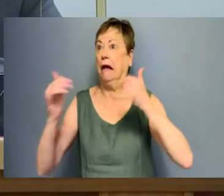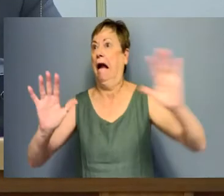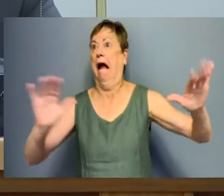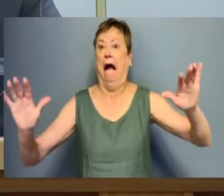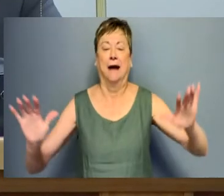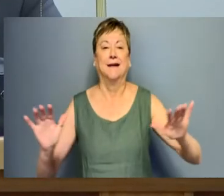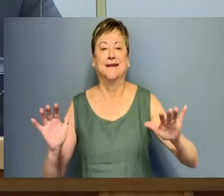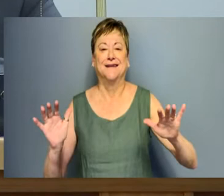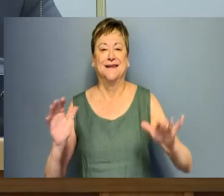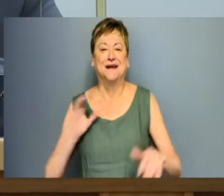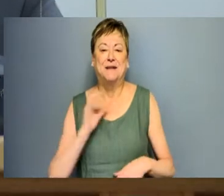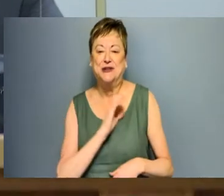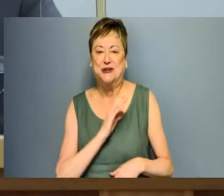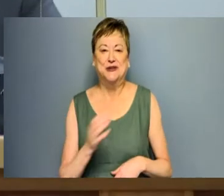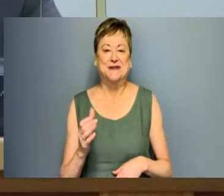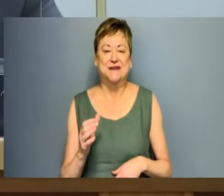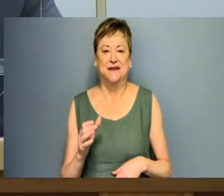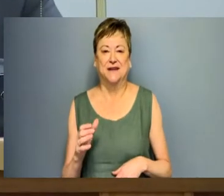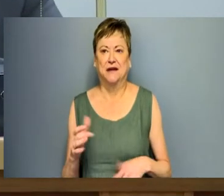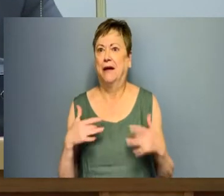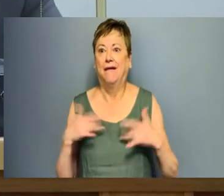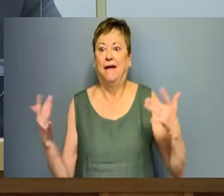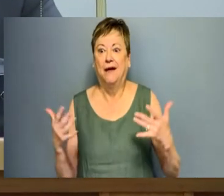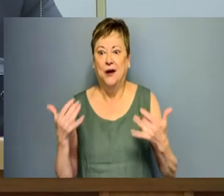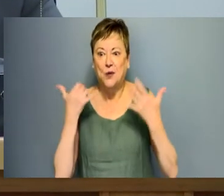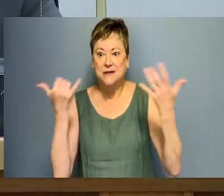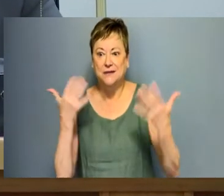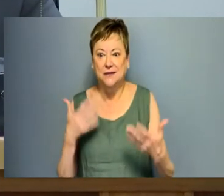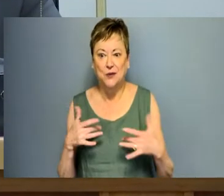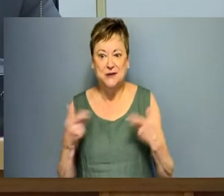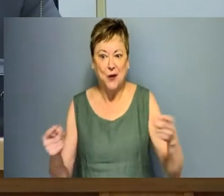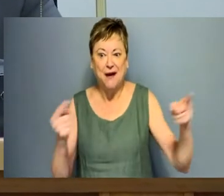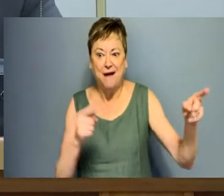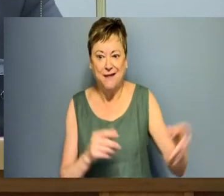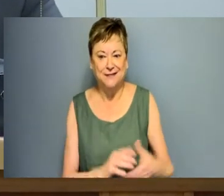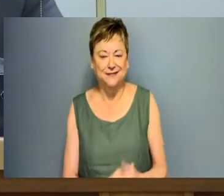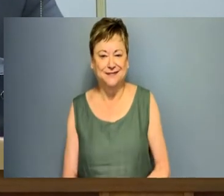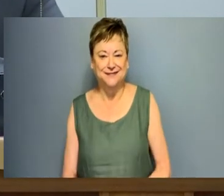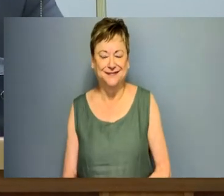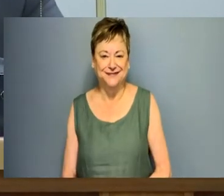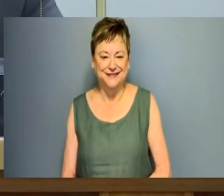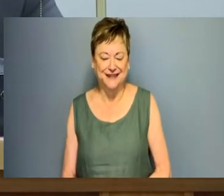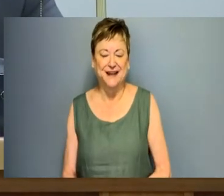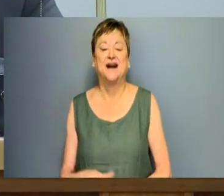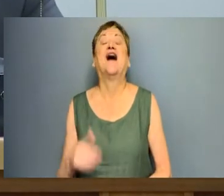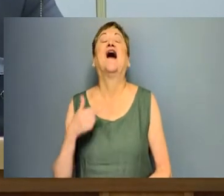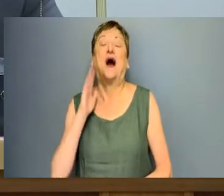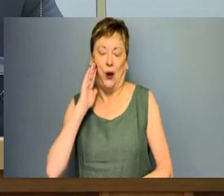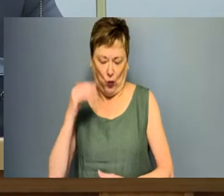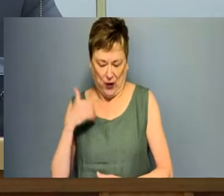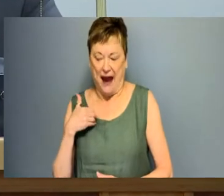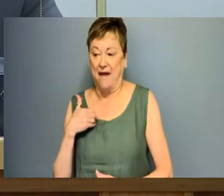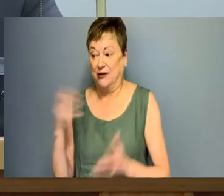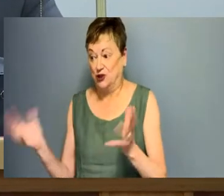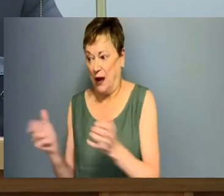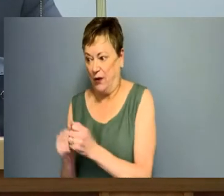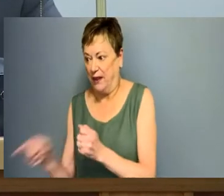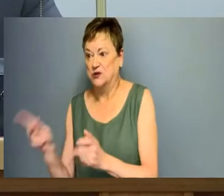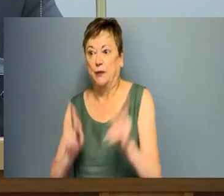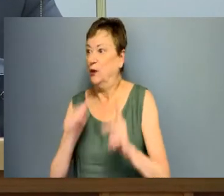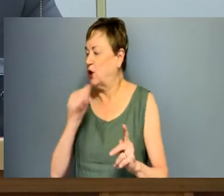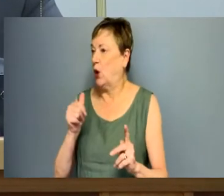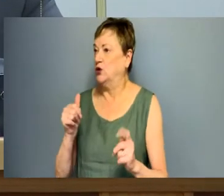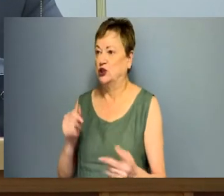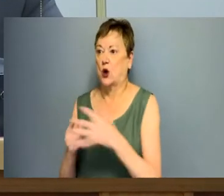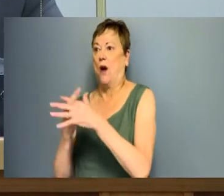or you know, other elected officials, and I mentioned kind of reaching out to Middletown Township and having a conversation with them just so people don't go to their meetings and wonder